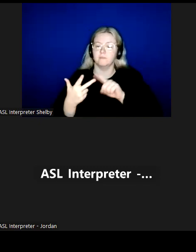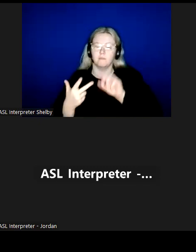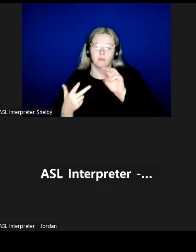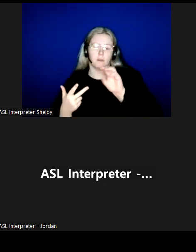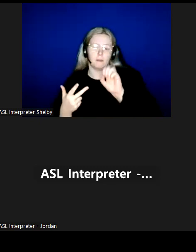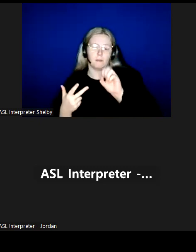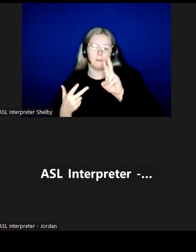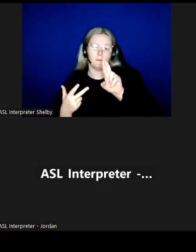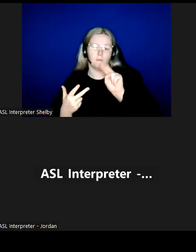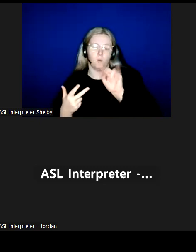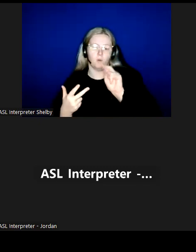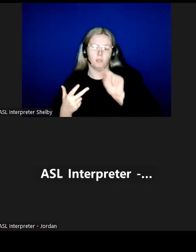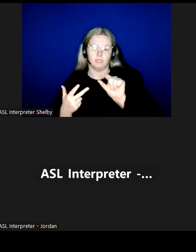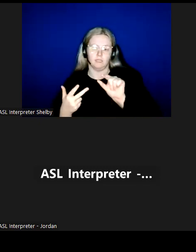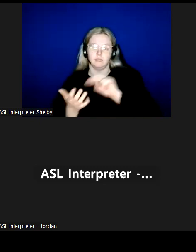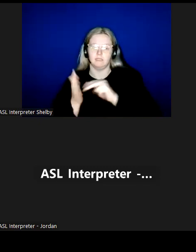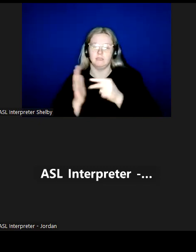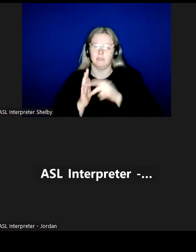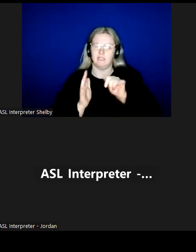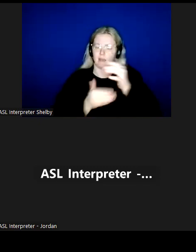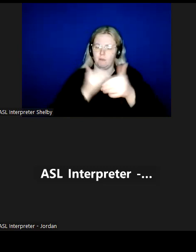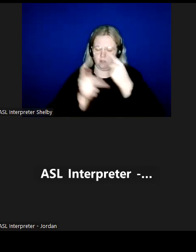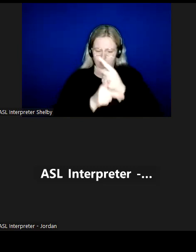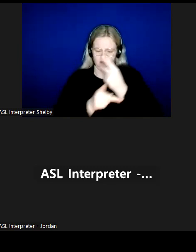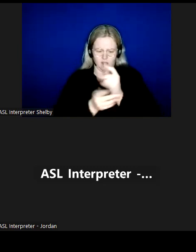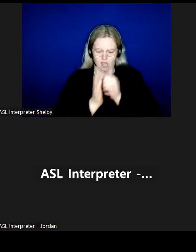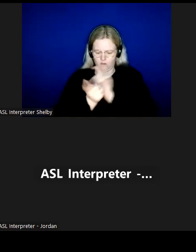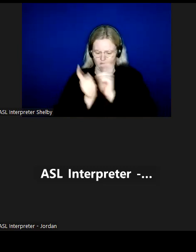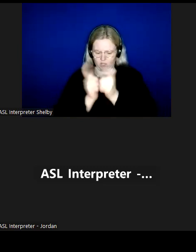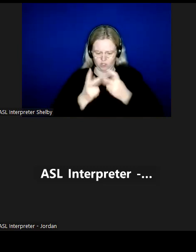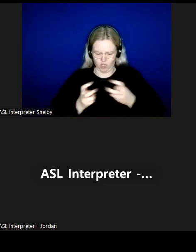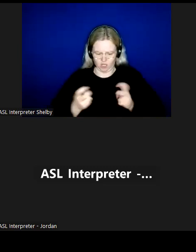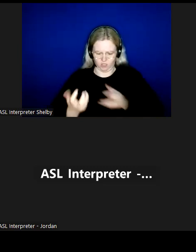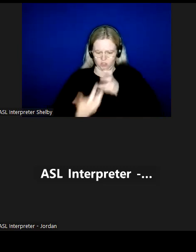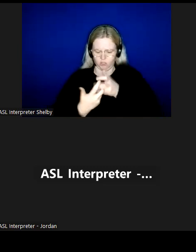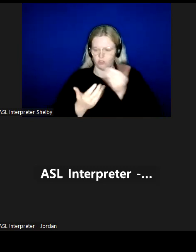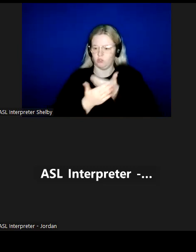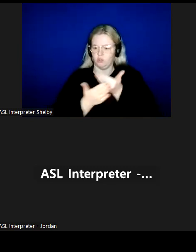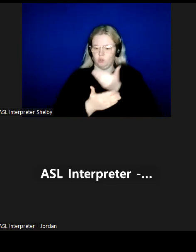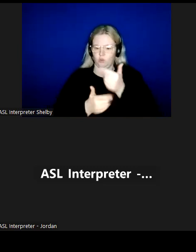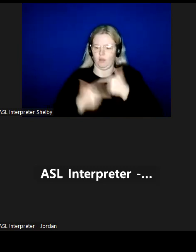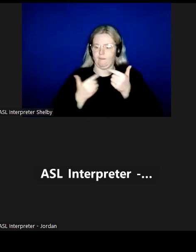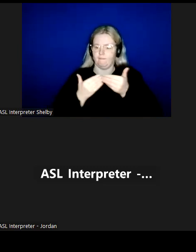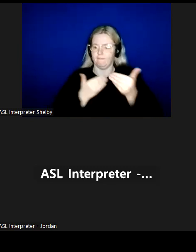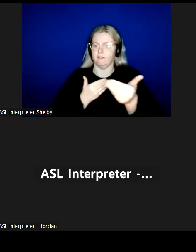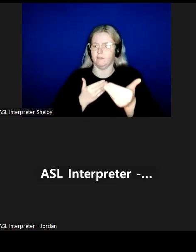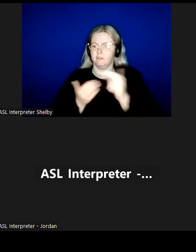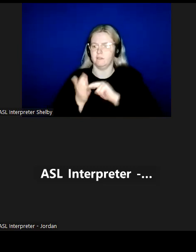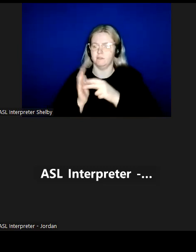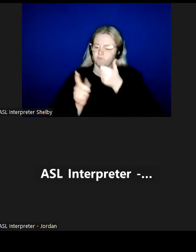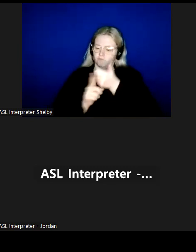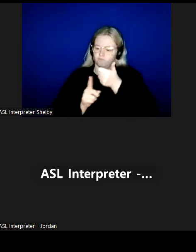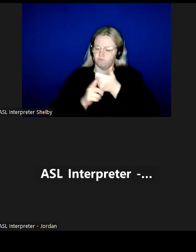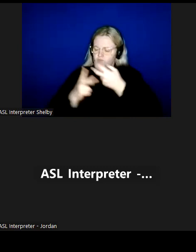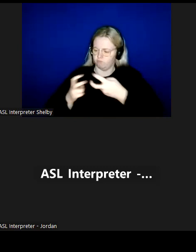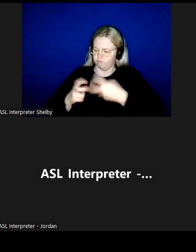people adapt to the loss. And so it's a period where you're renegotiating life. You're working your way